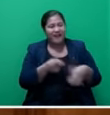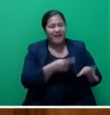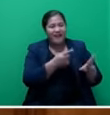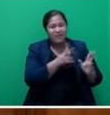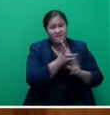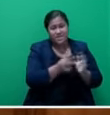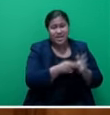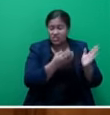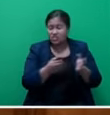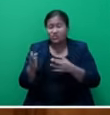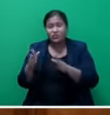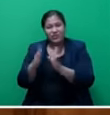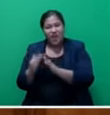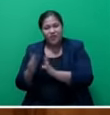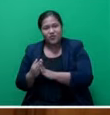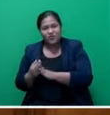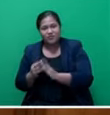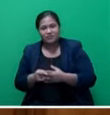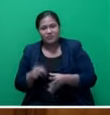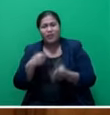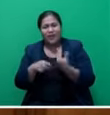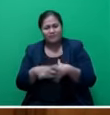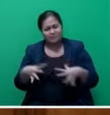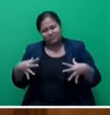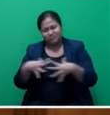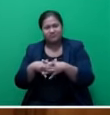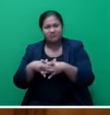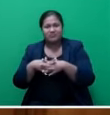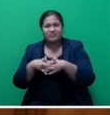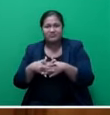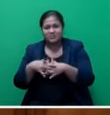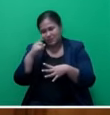to the urban areas and leading to overcrowding.